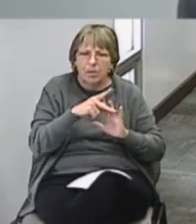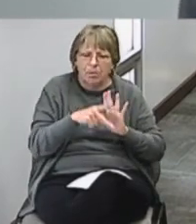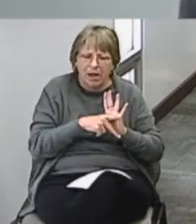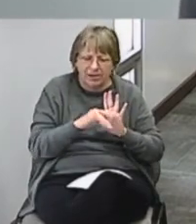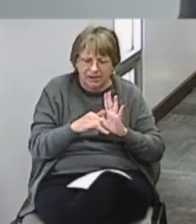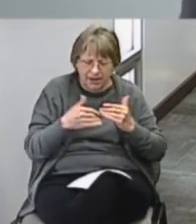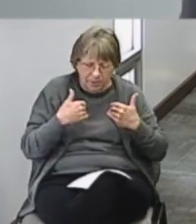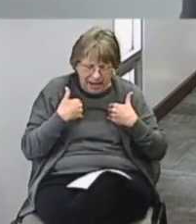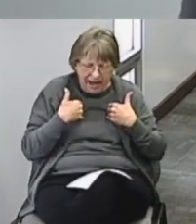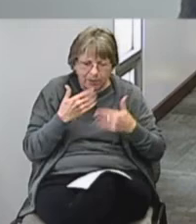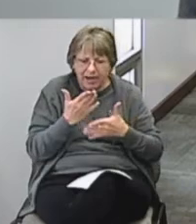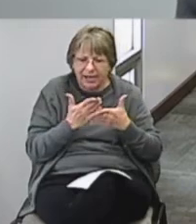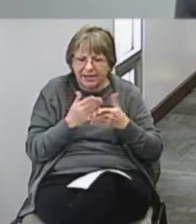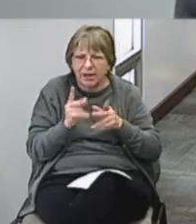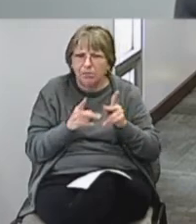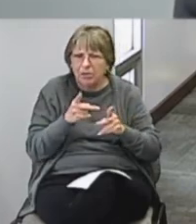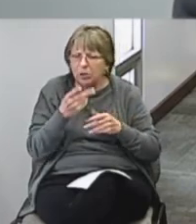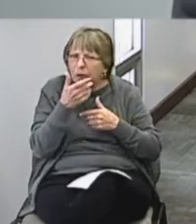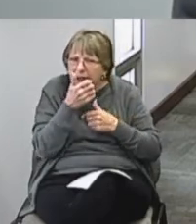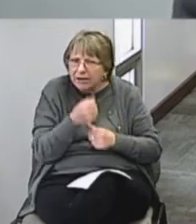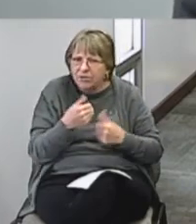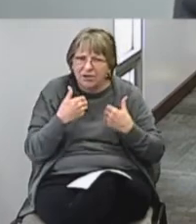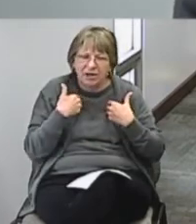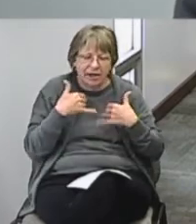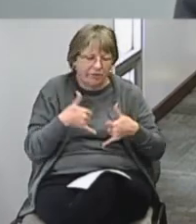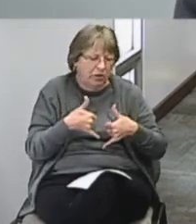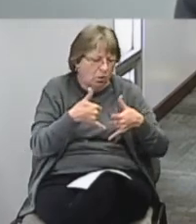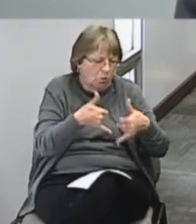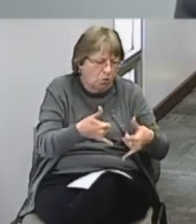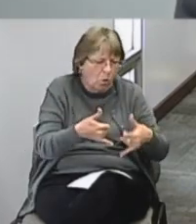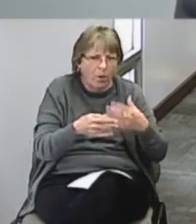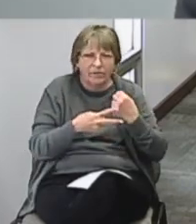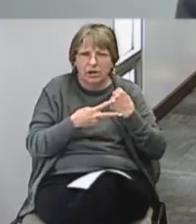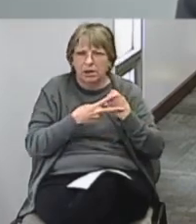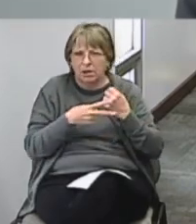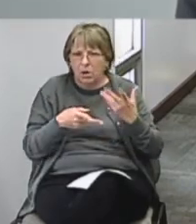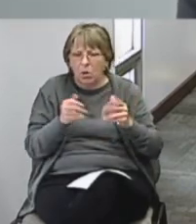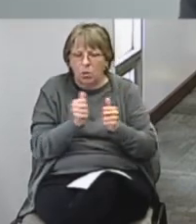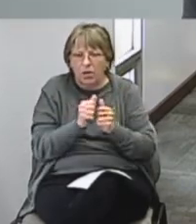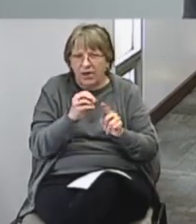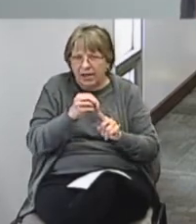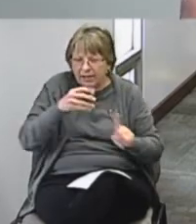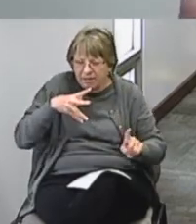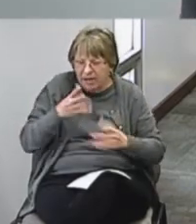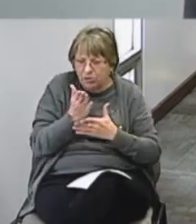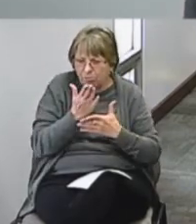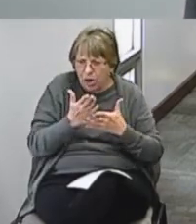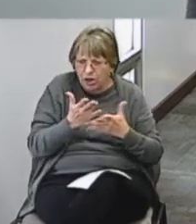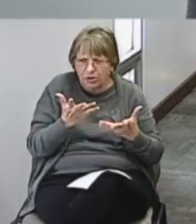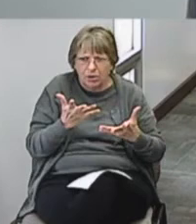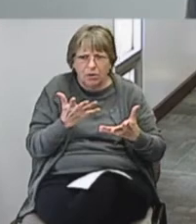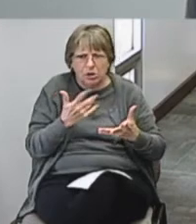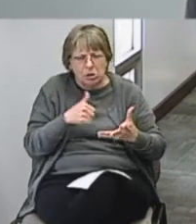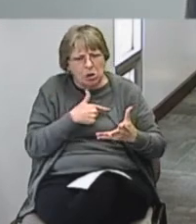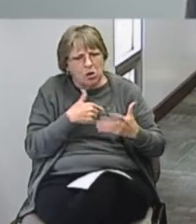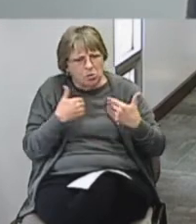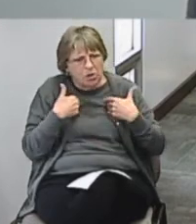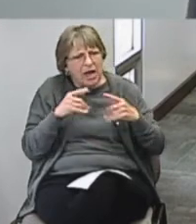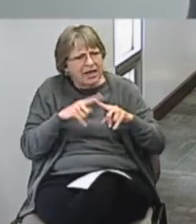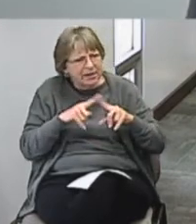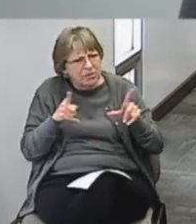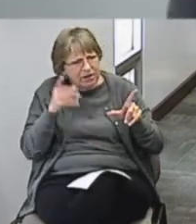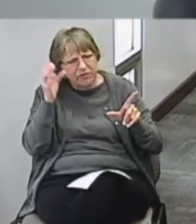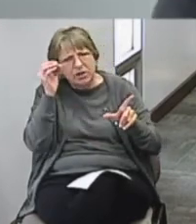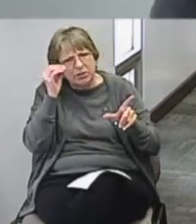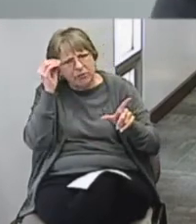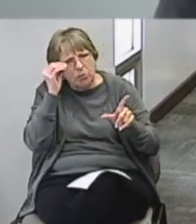interested in having ward retention with an expansion component. And so we, you know, had difference of opinions